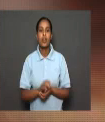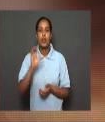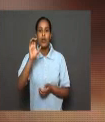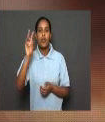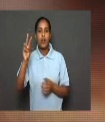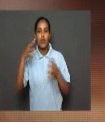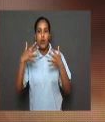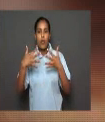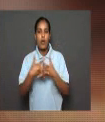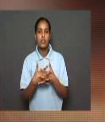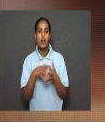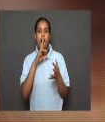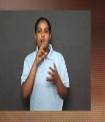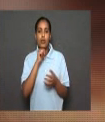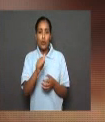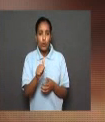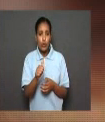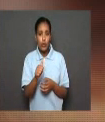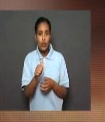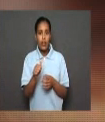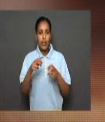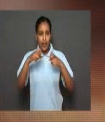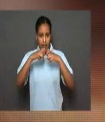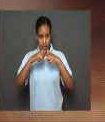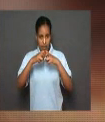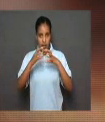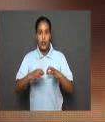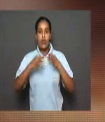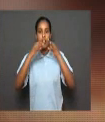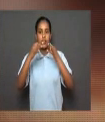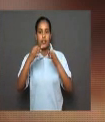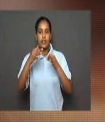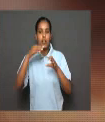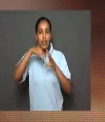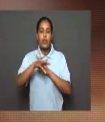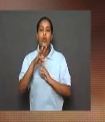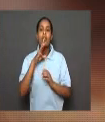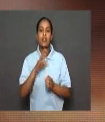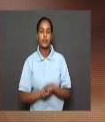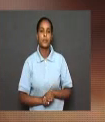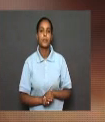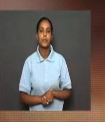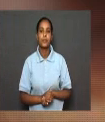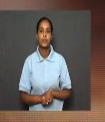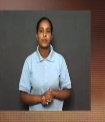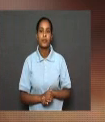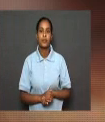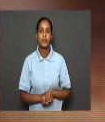Covalent compounds are not electrically conductive in water.